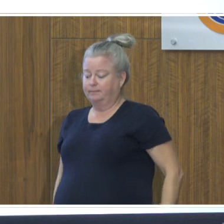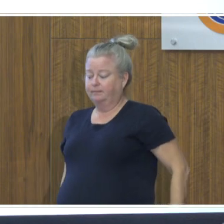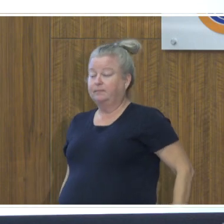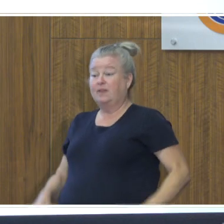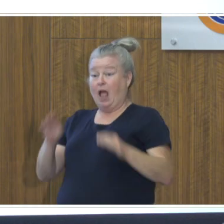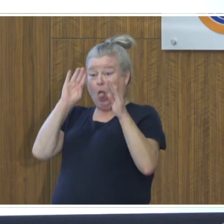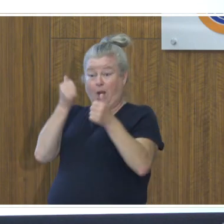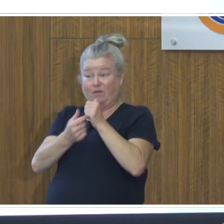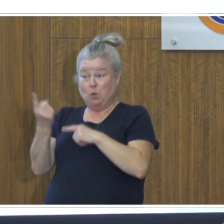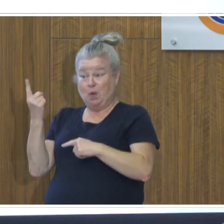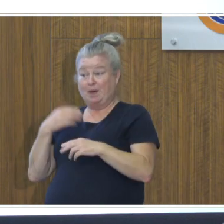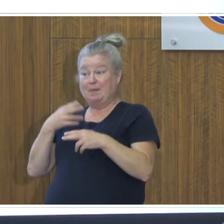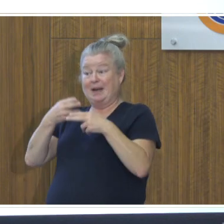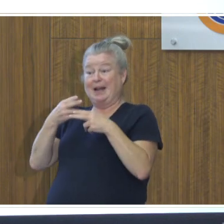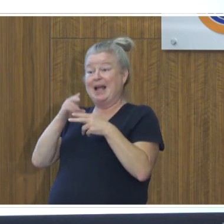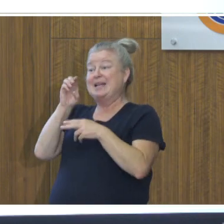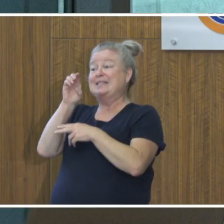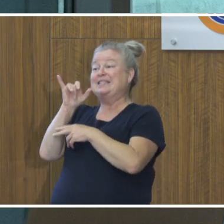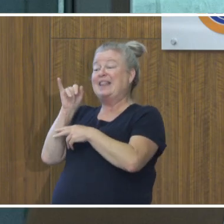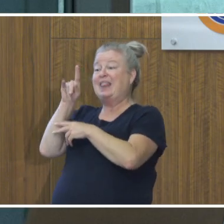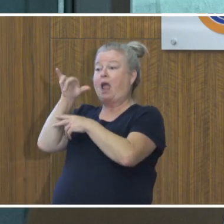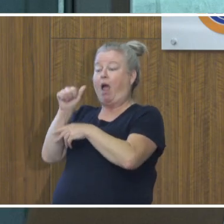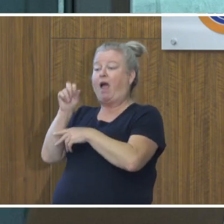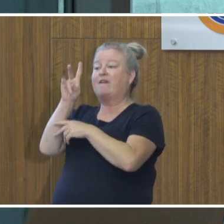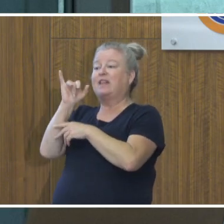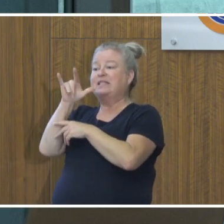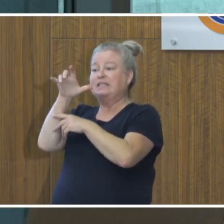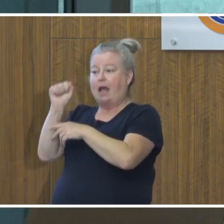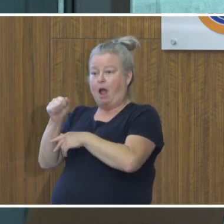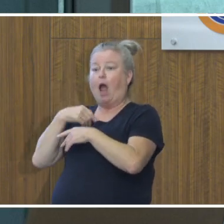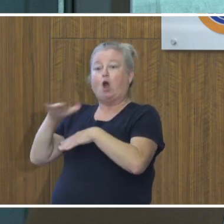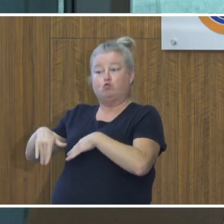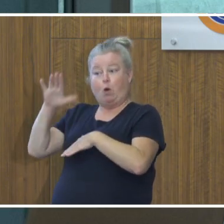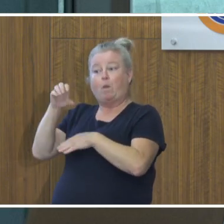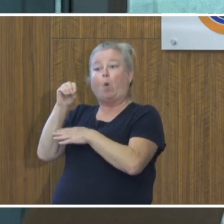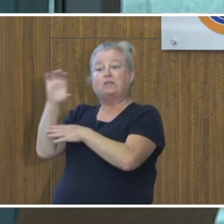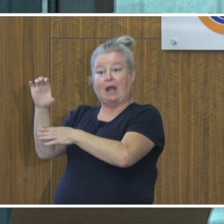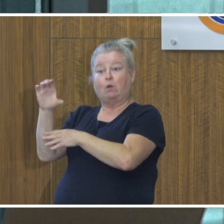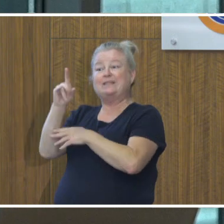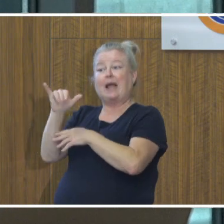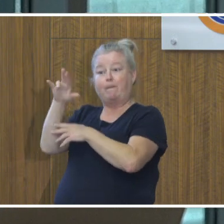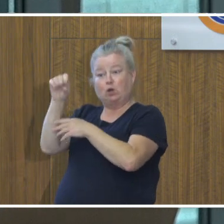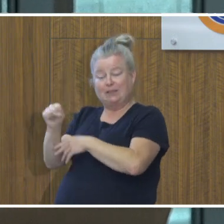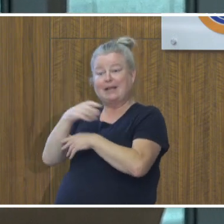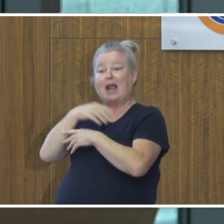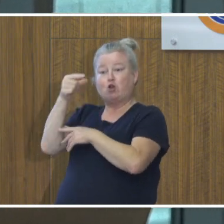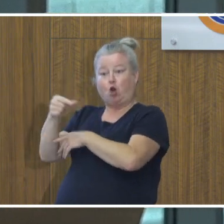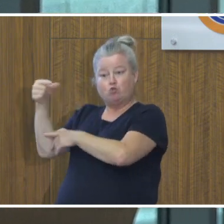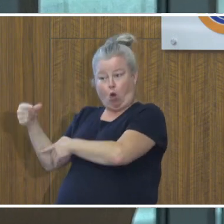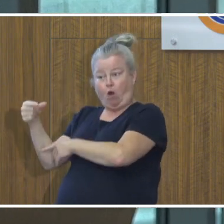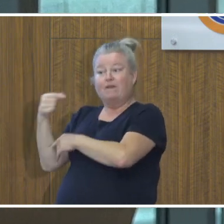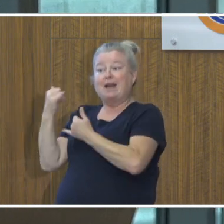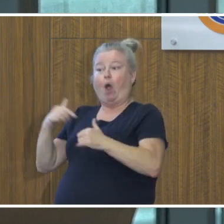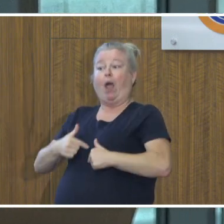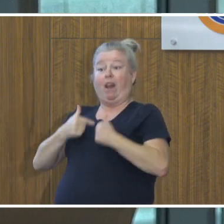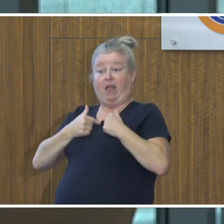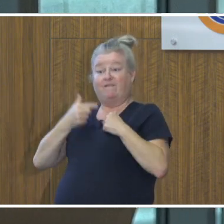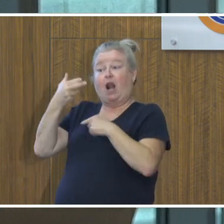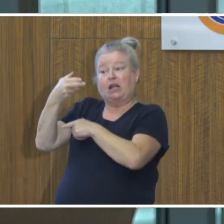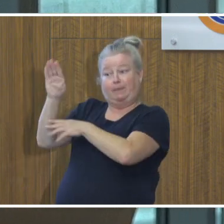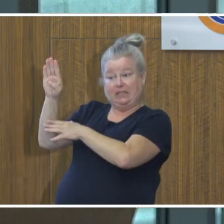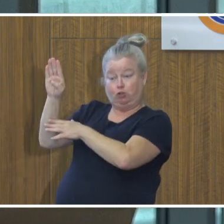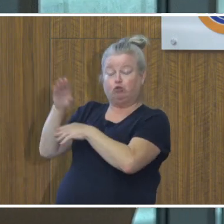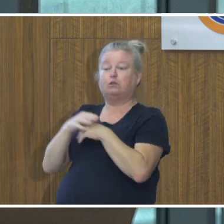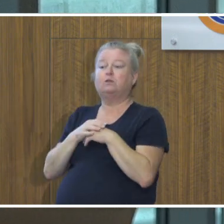Hello, everyone. My name is Cynthia Valencia. I grew up in Orange County. I grew up in Cypress and in Garden Grove. I now am a resident of Huntington